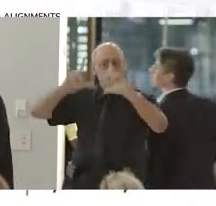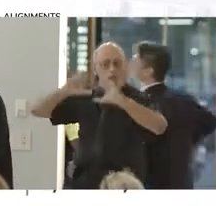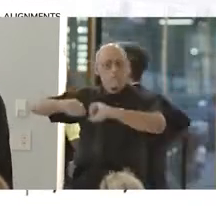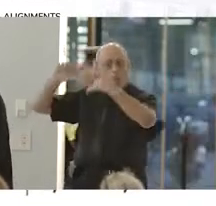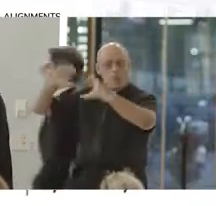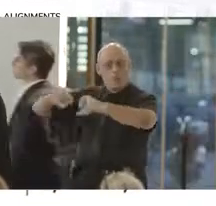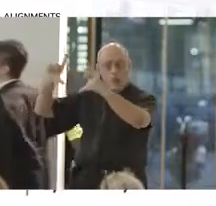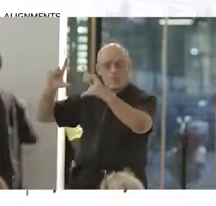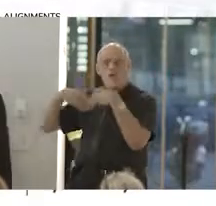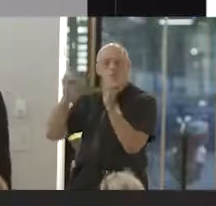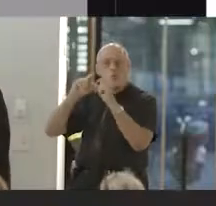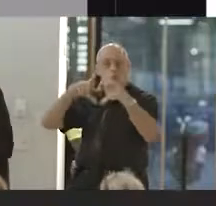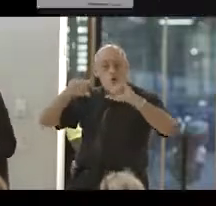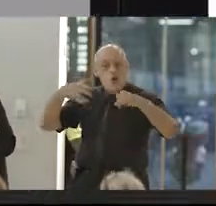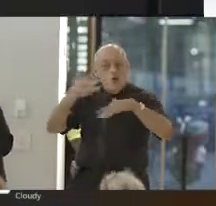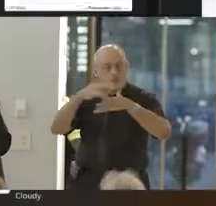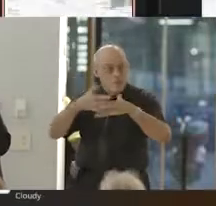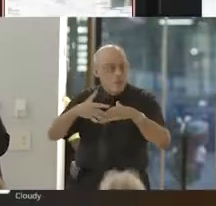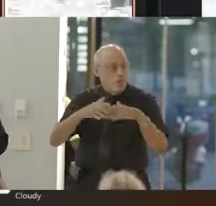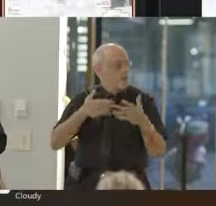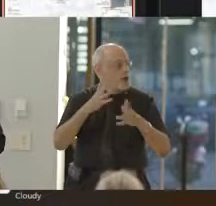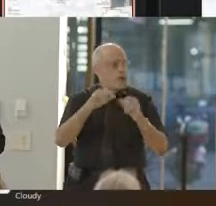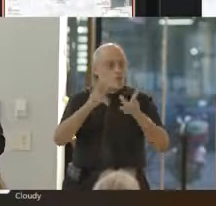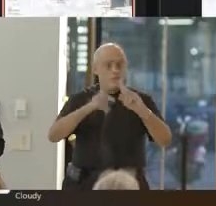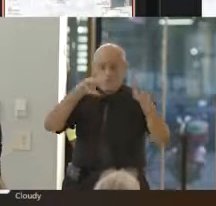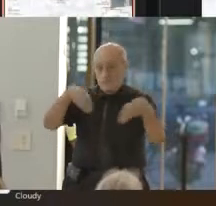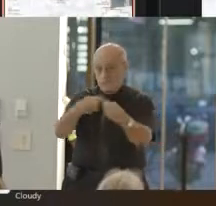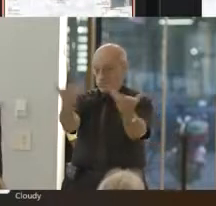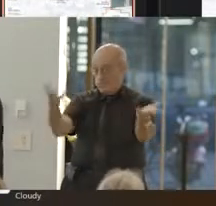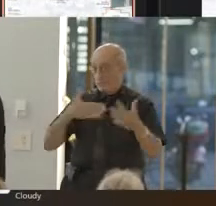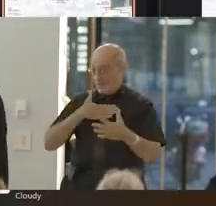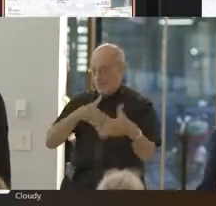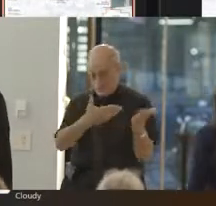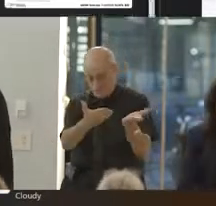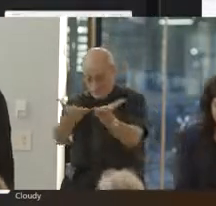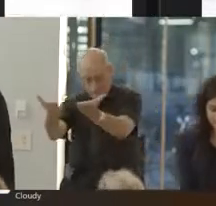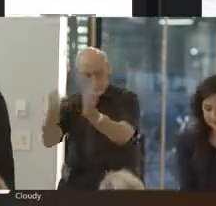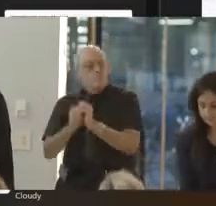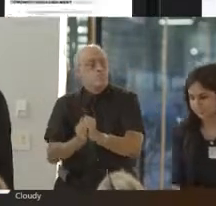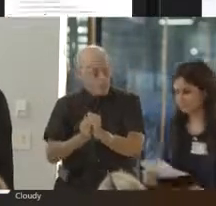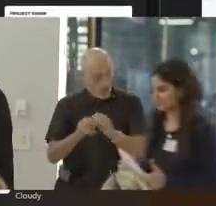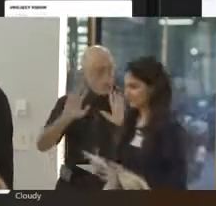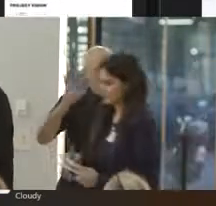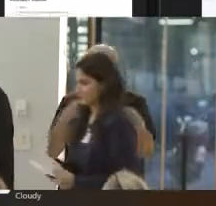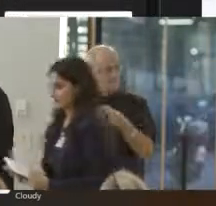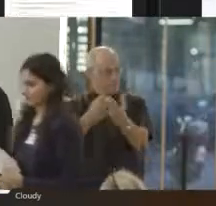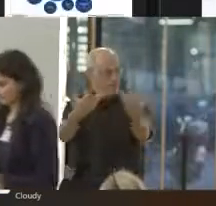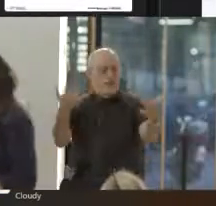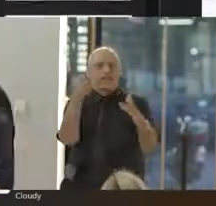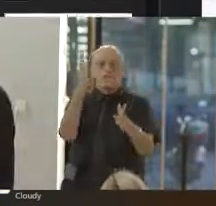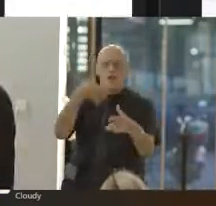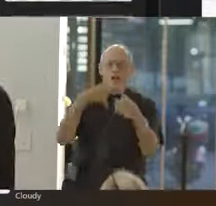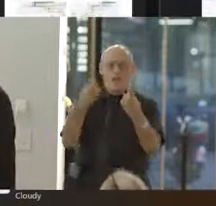And we have more cards. My card people handout, please. And we'll hand out more cards. And if you